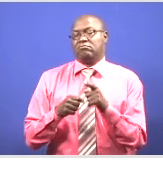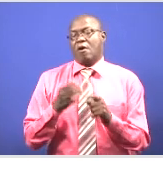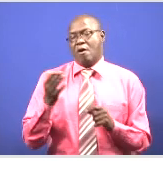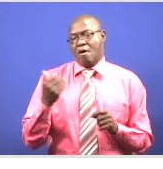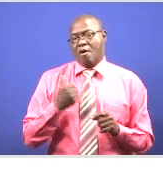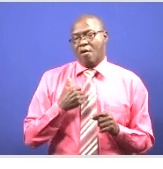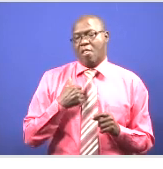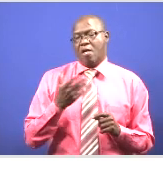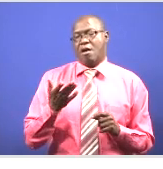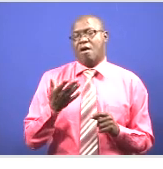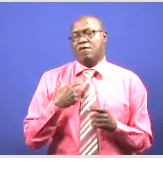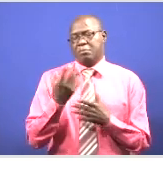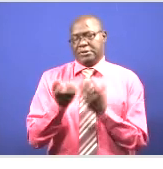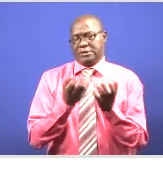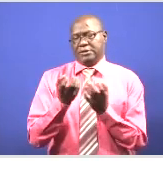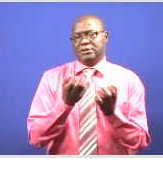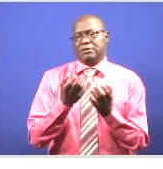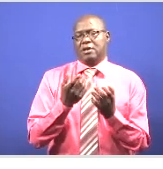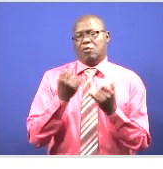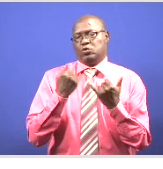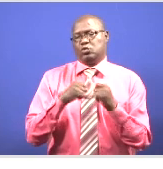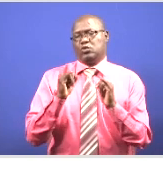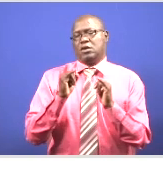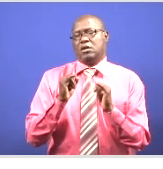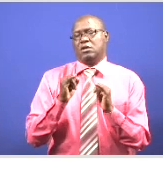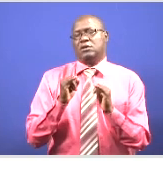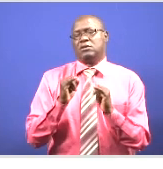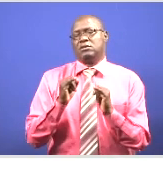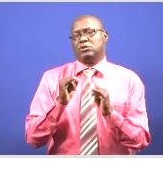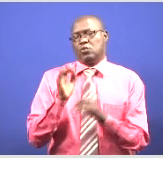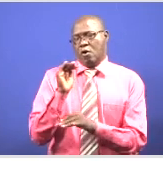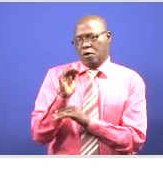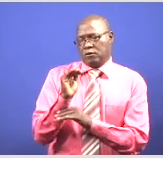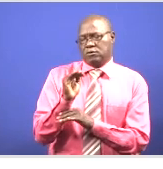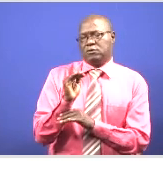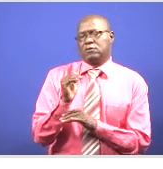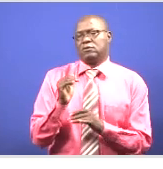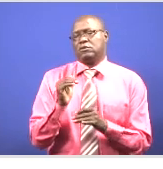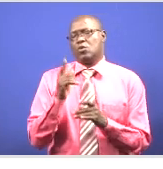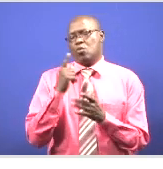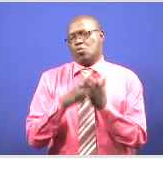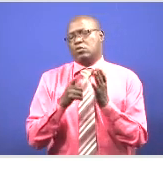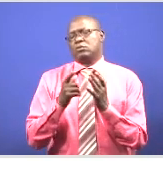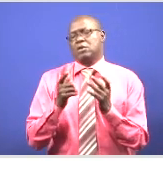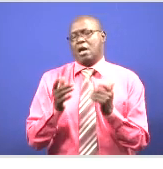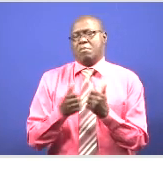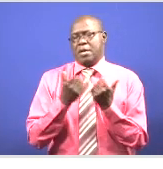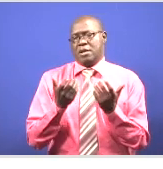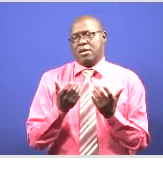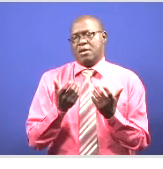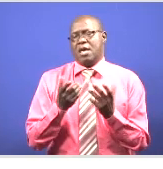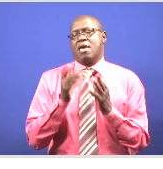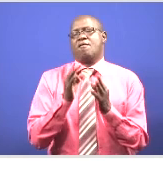she has kind of a business, and I was trying to just drill down to what will happen just in